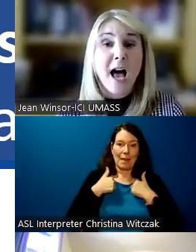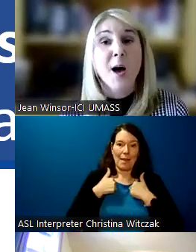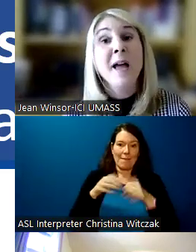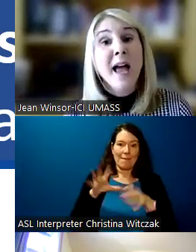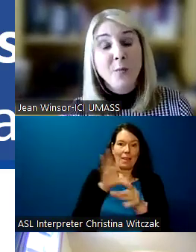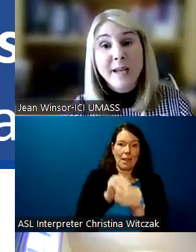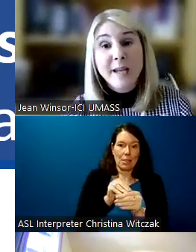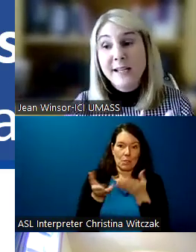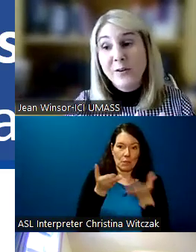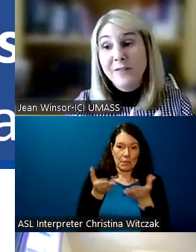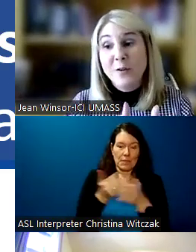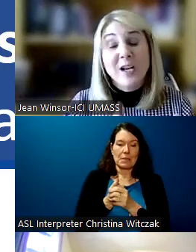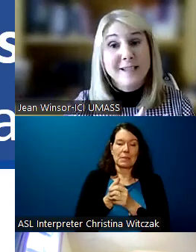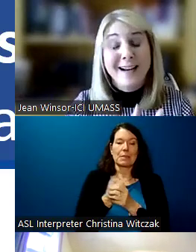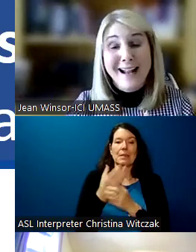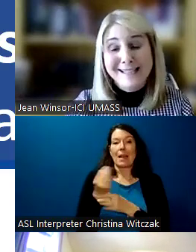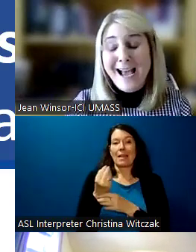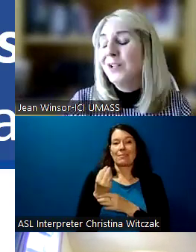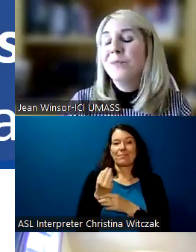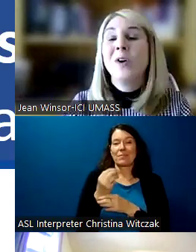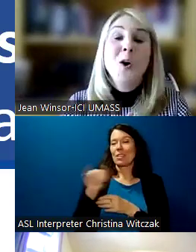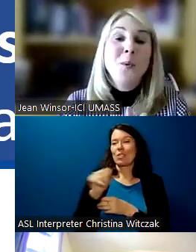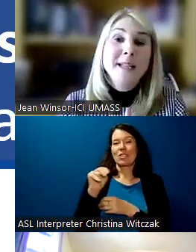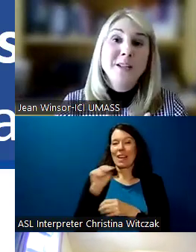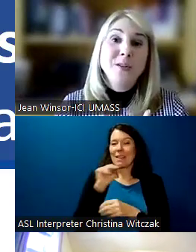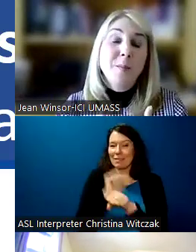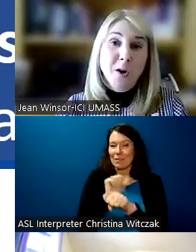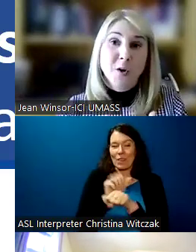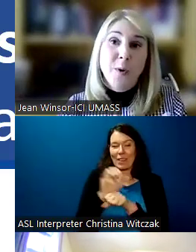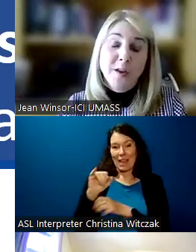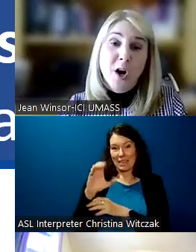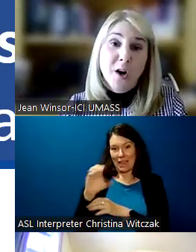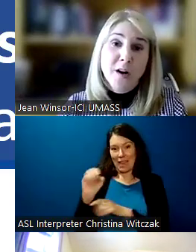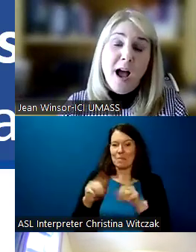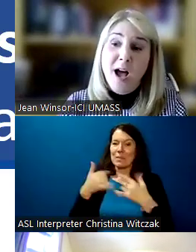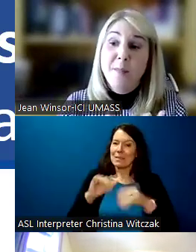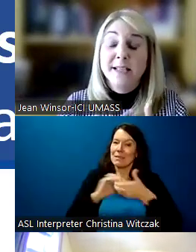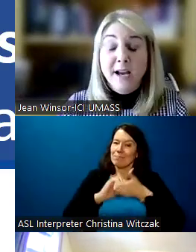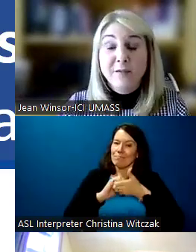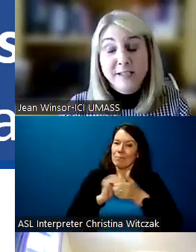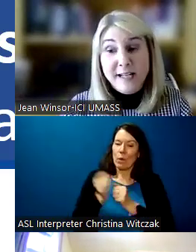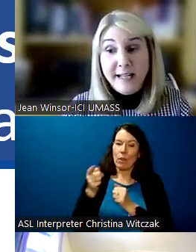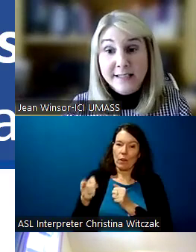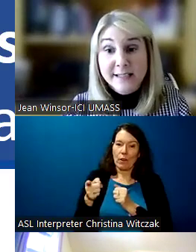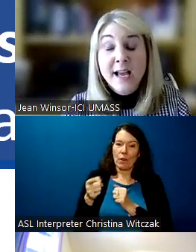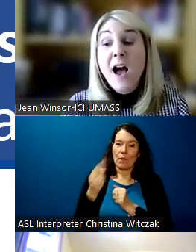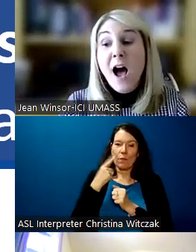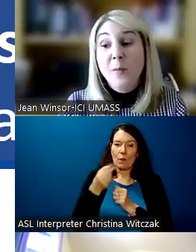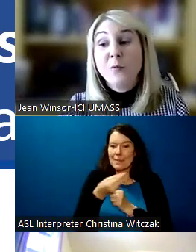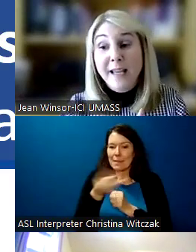services. And we continue, even though Jen's not at ICI anymore, we continue to partner with her on several